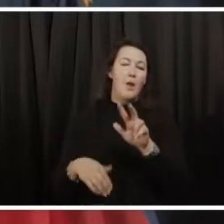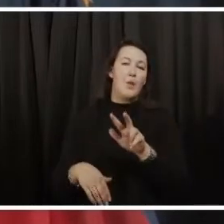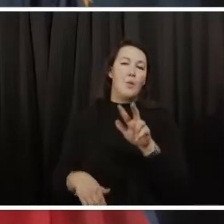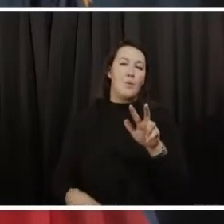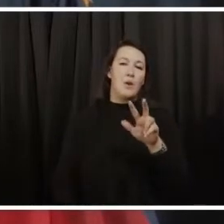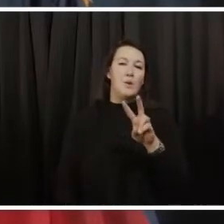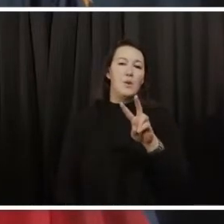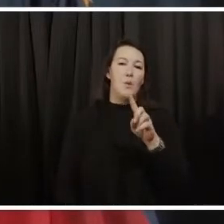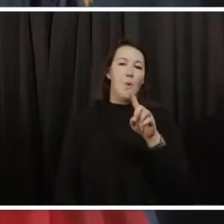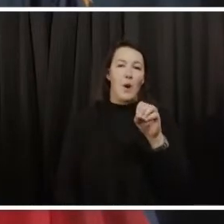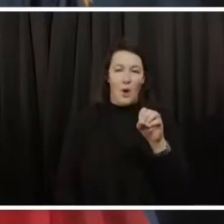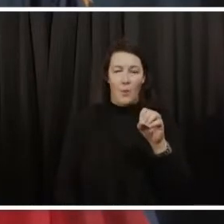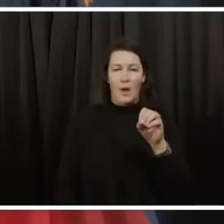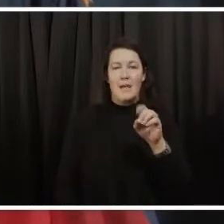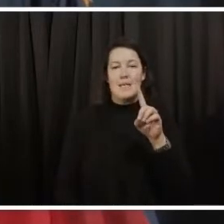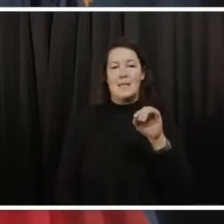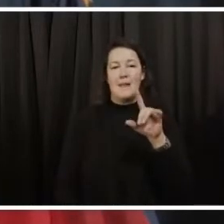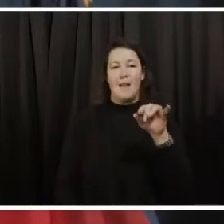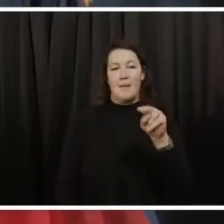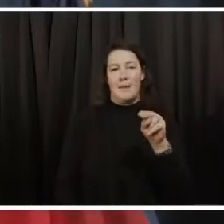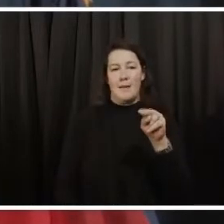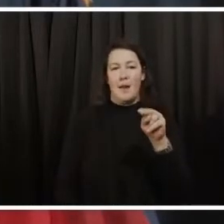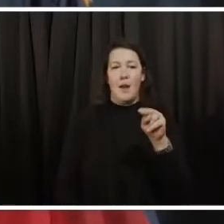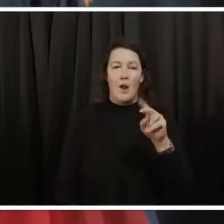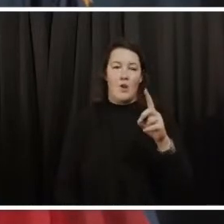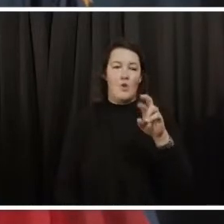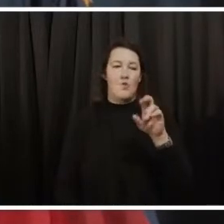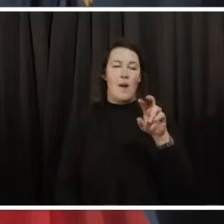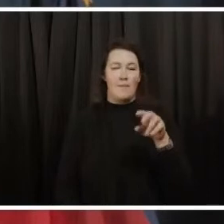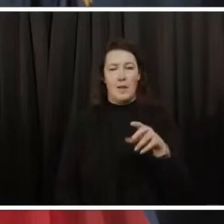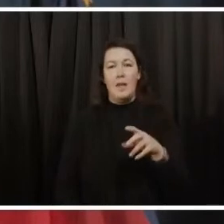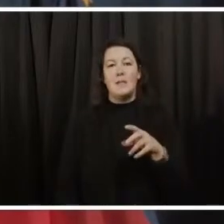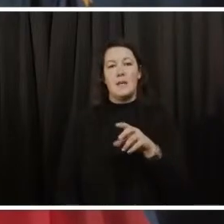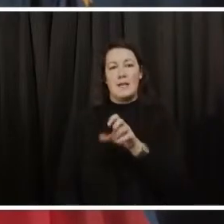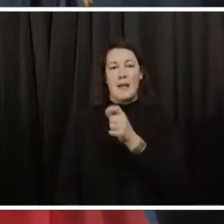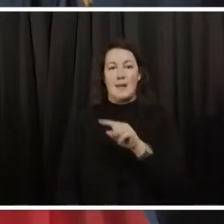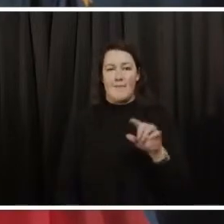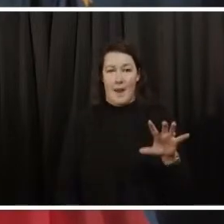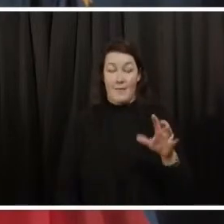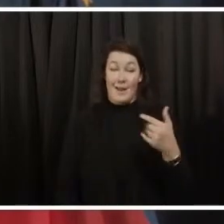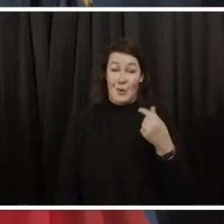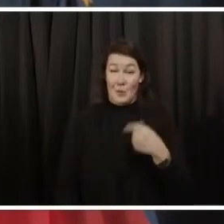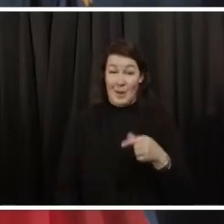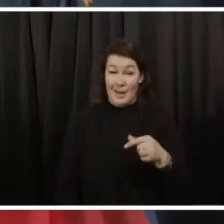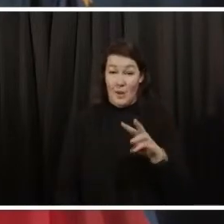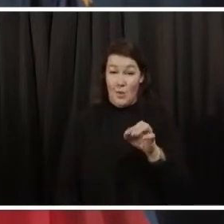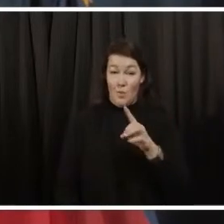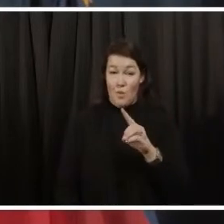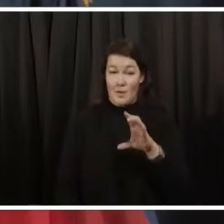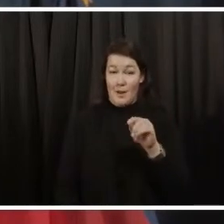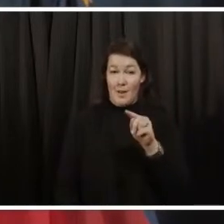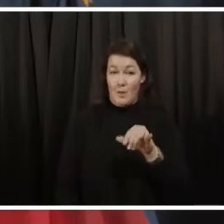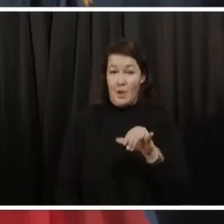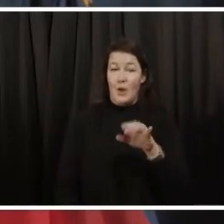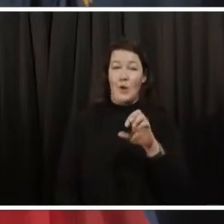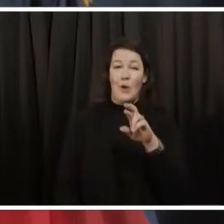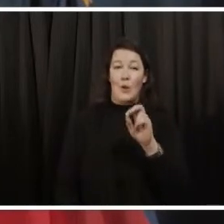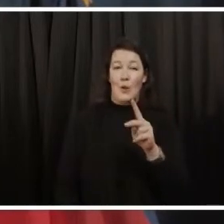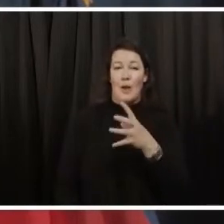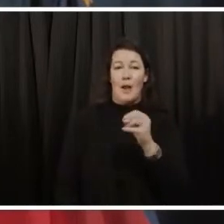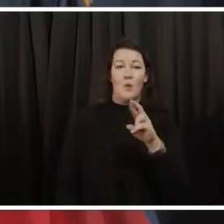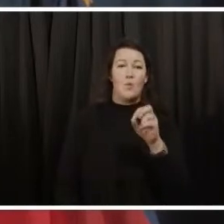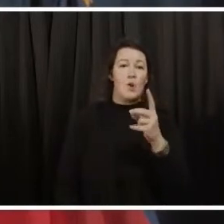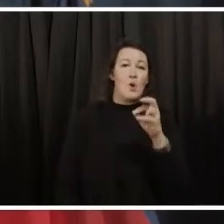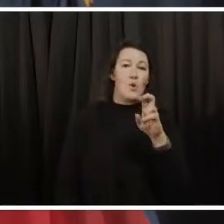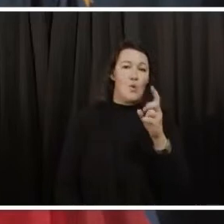3201 Dillon Drive, Tuesday through Sunday, 10 a.m. to 5 p.m., and in Greeley, Weld County Clerk and Recorder Building,